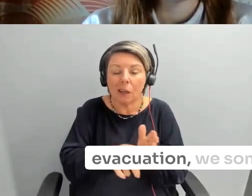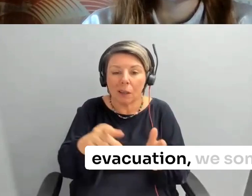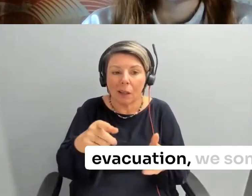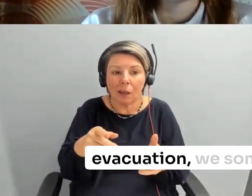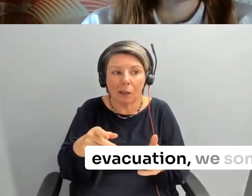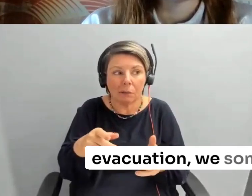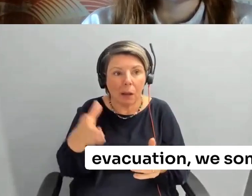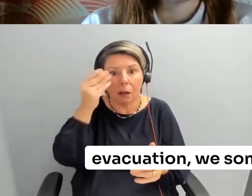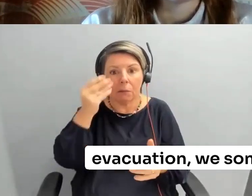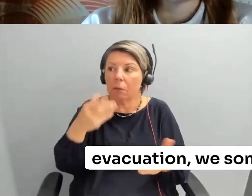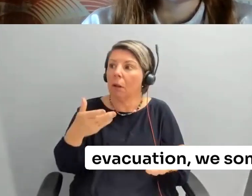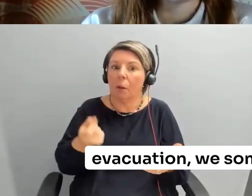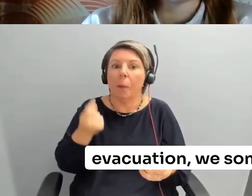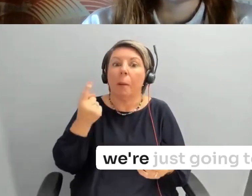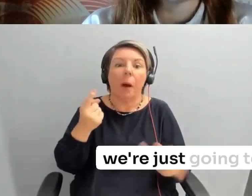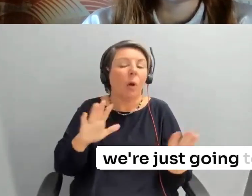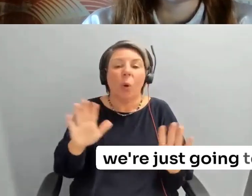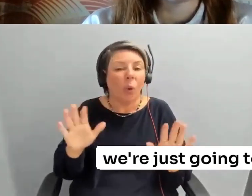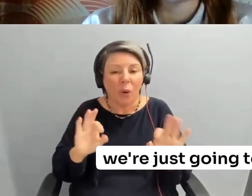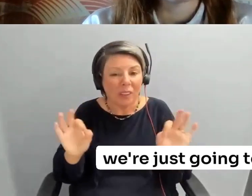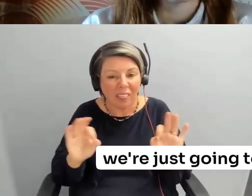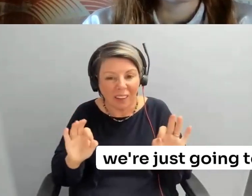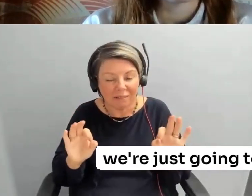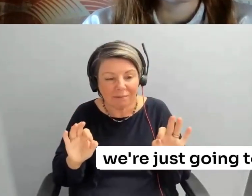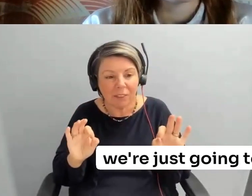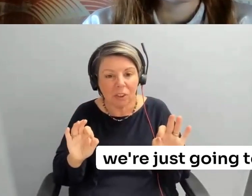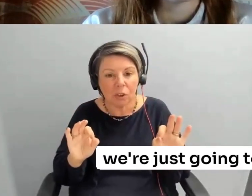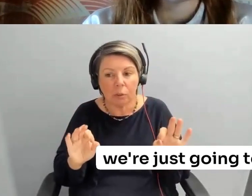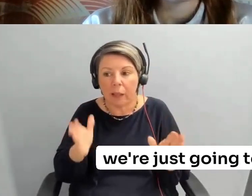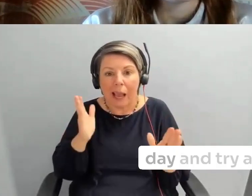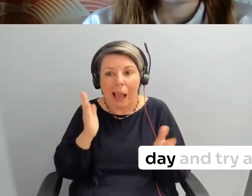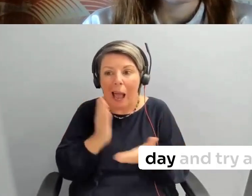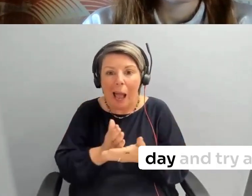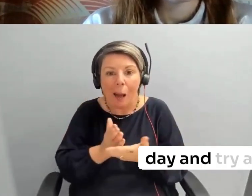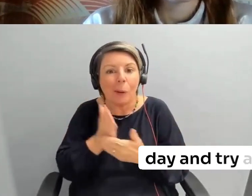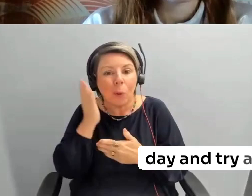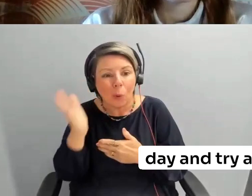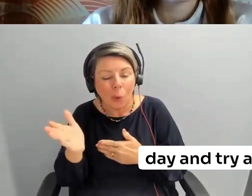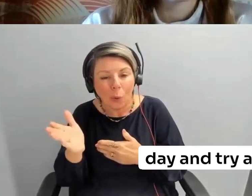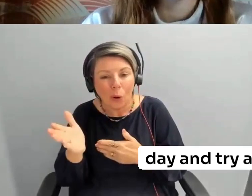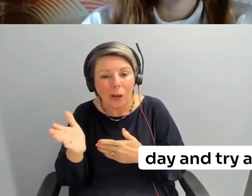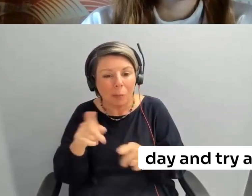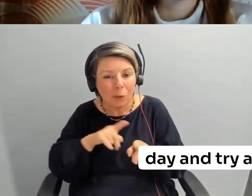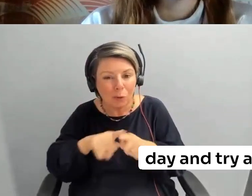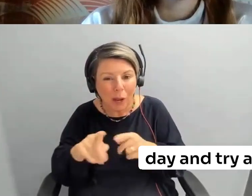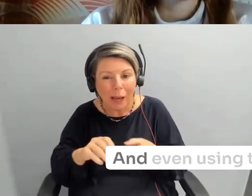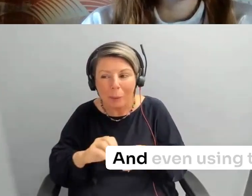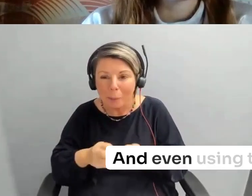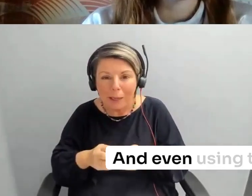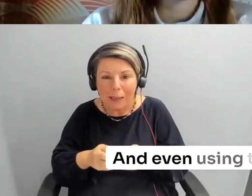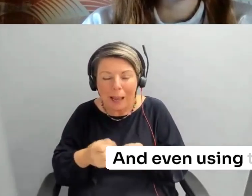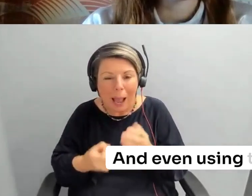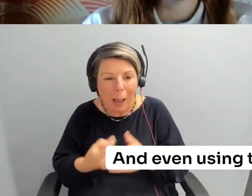managed evacuation, we sometimes mean, right, well, we're just going to actually go at a time of day and try and make it happen.